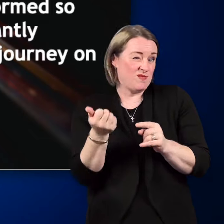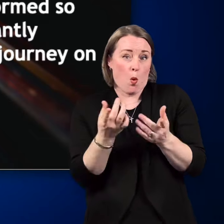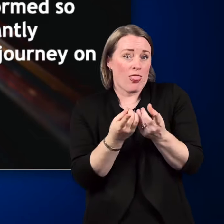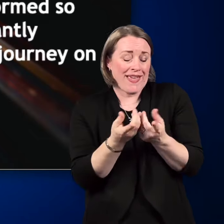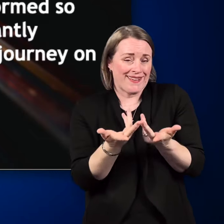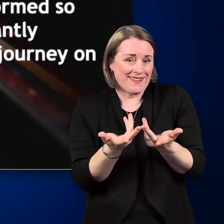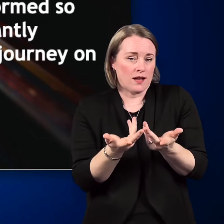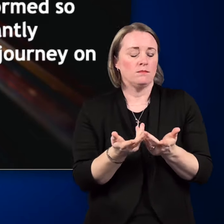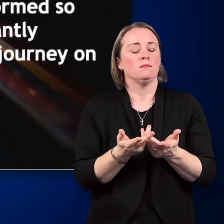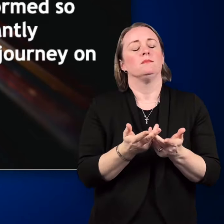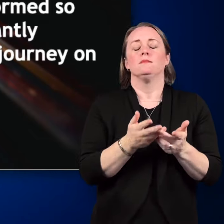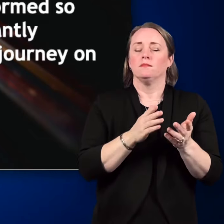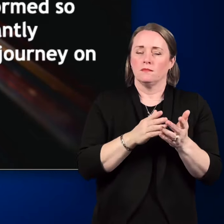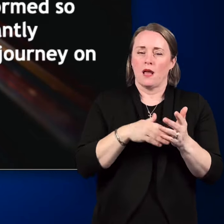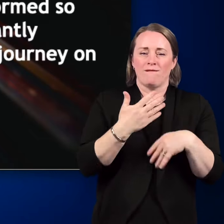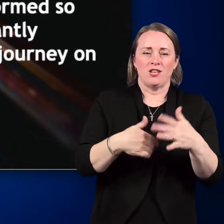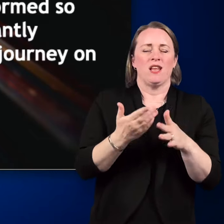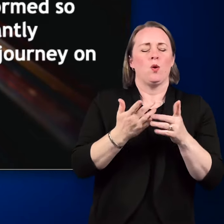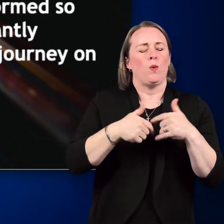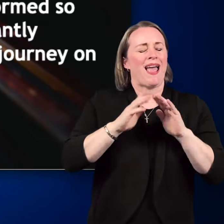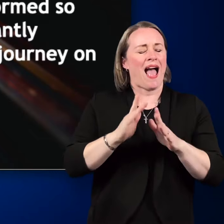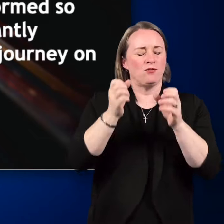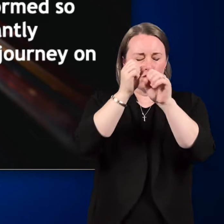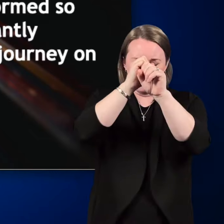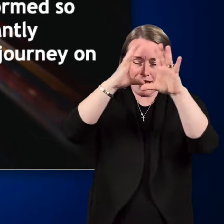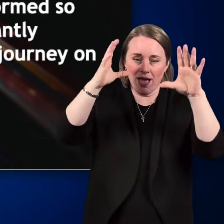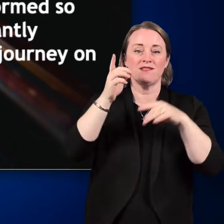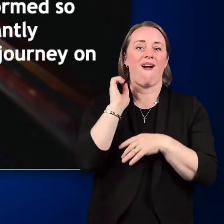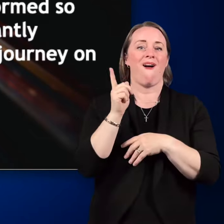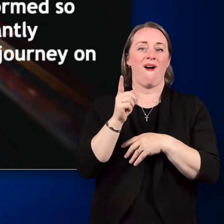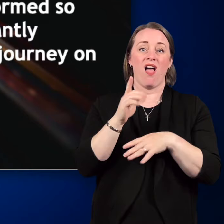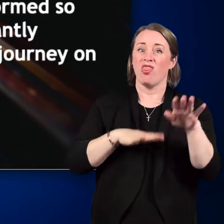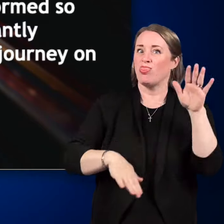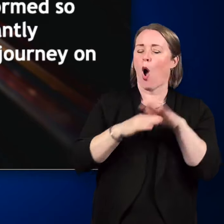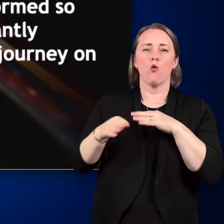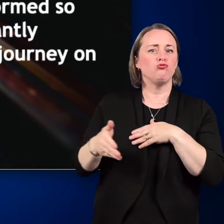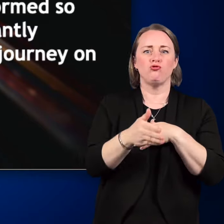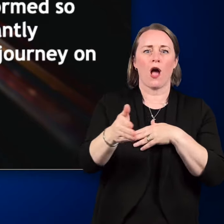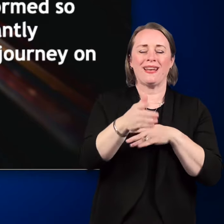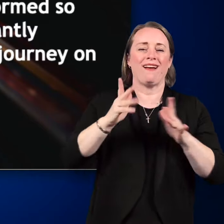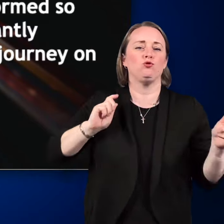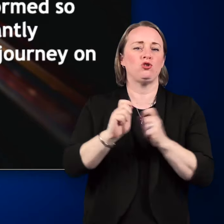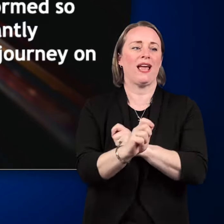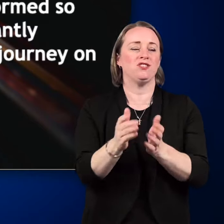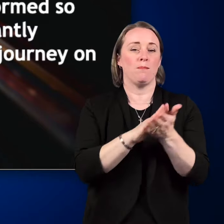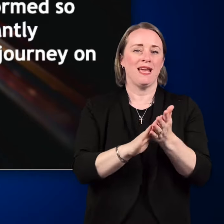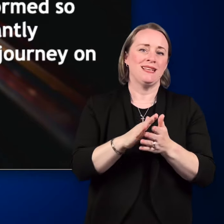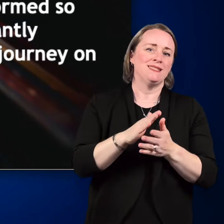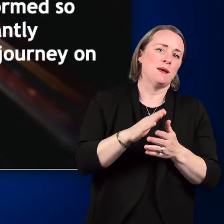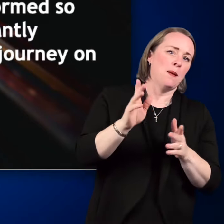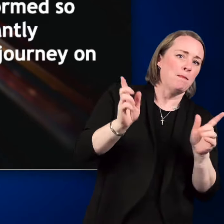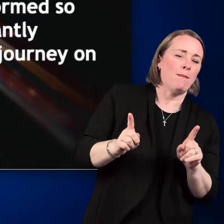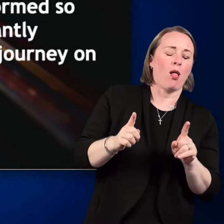must come to see that the whole Jericho road must be transformed, so that men and women will not be